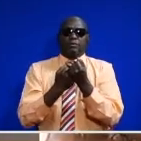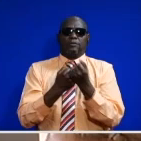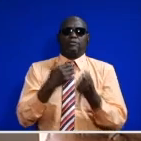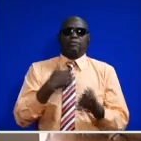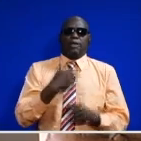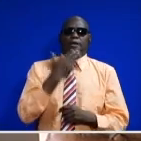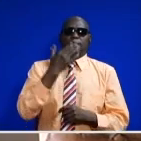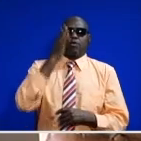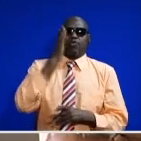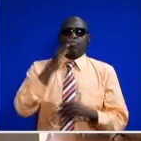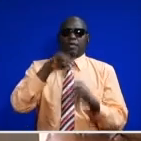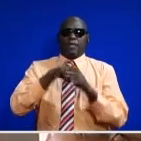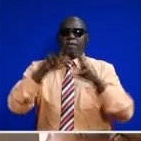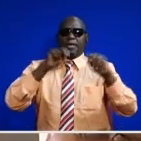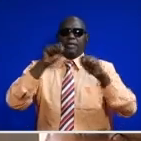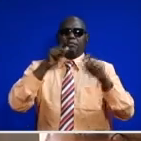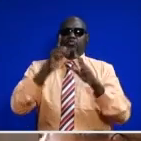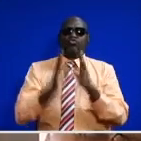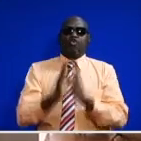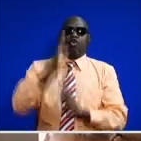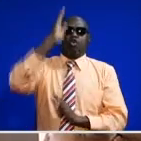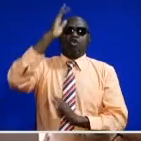in the management, you are the tallest.